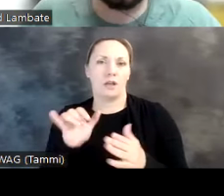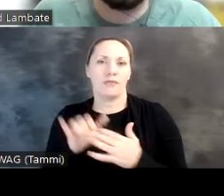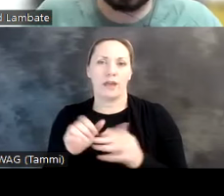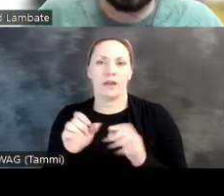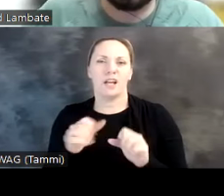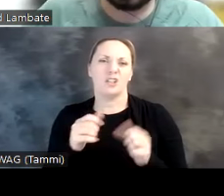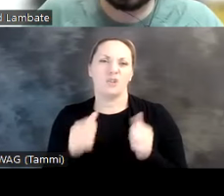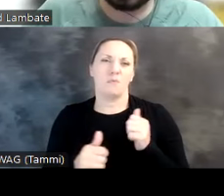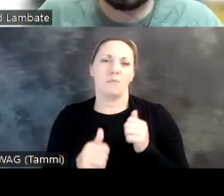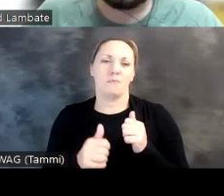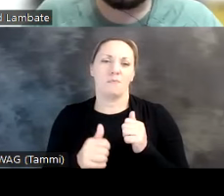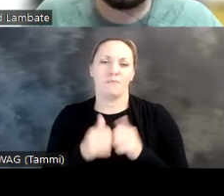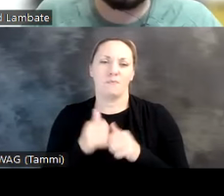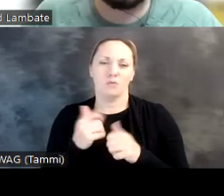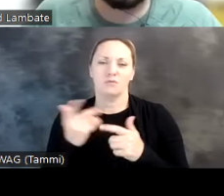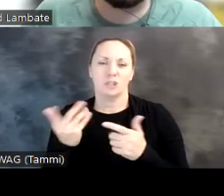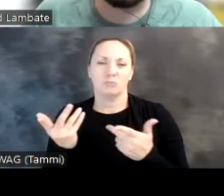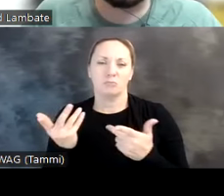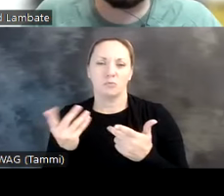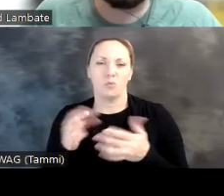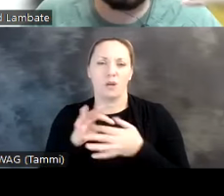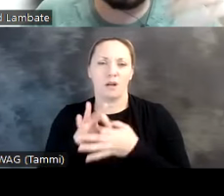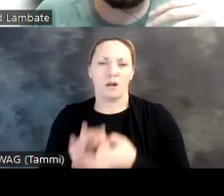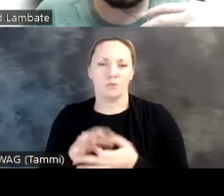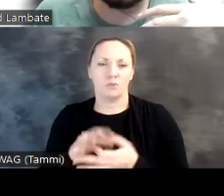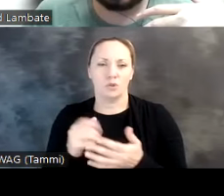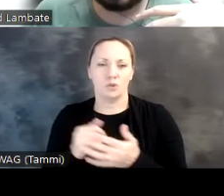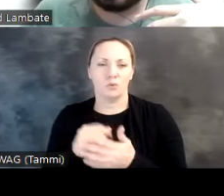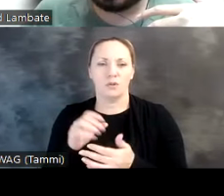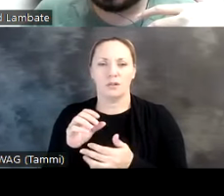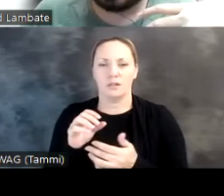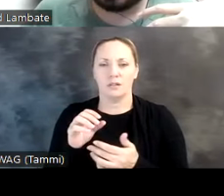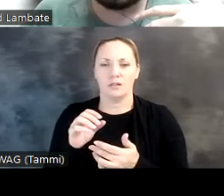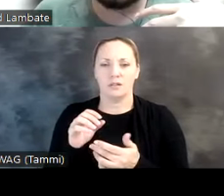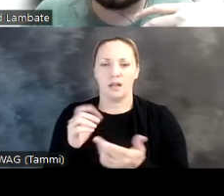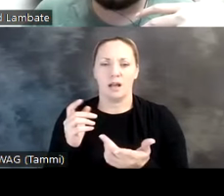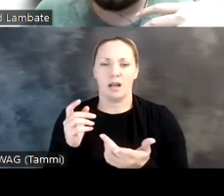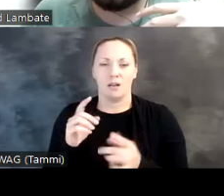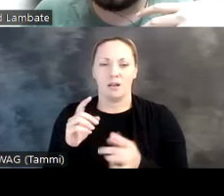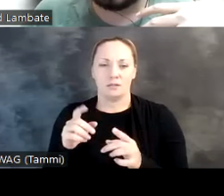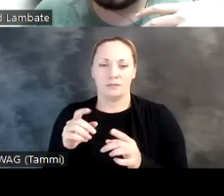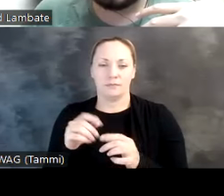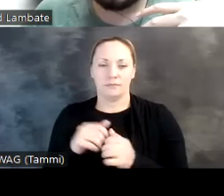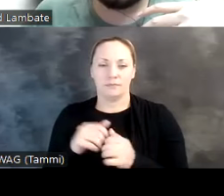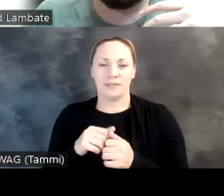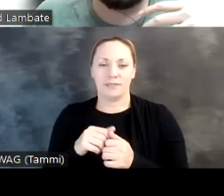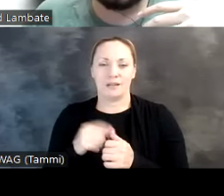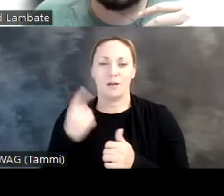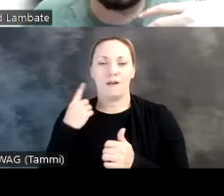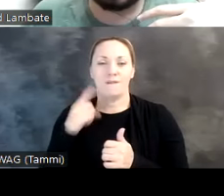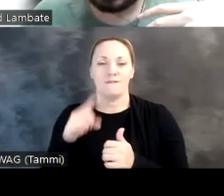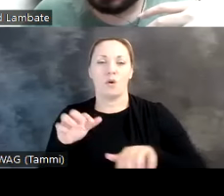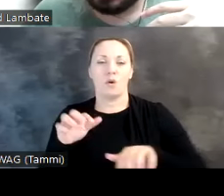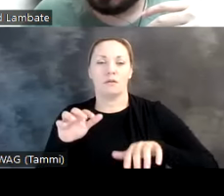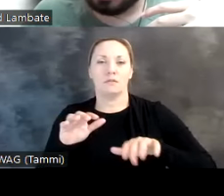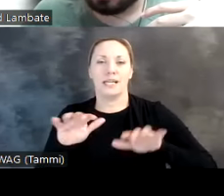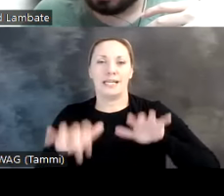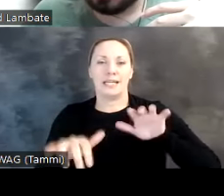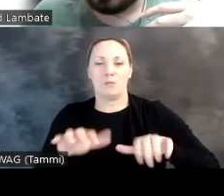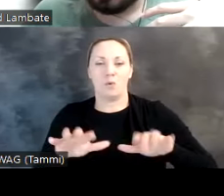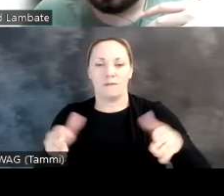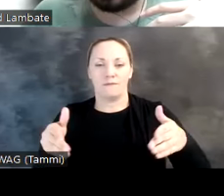most of the developer does when it comes to, as soon as the link receives keyboard focus, there would be an underline